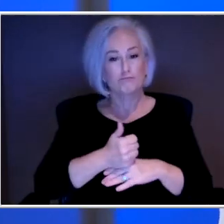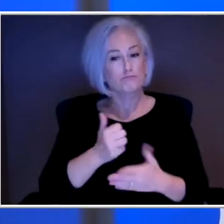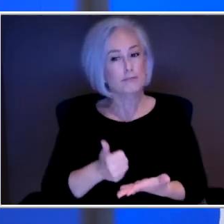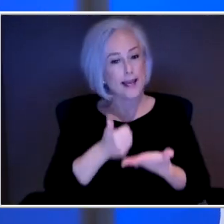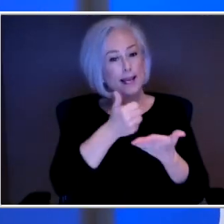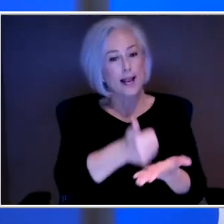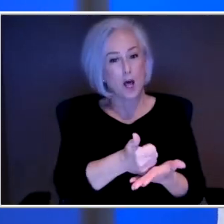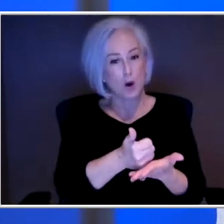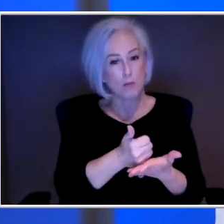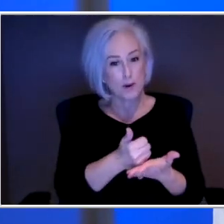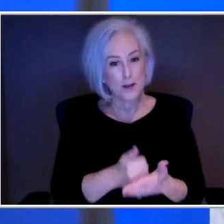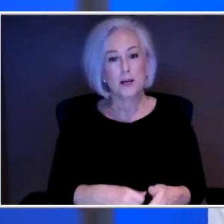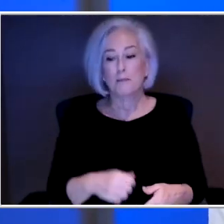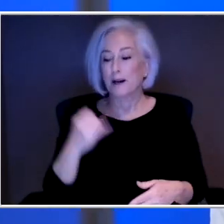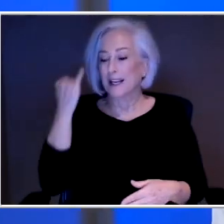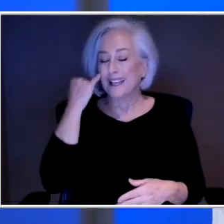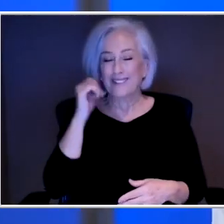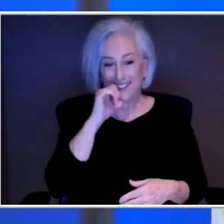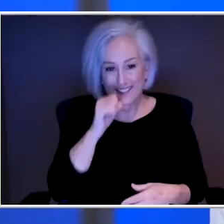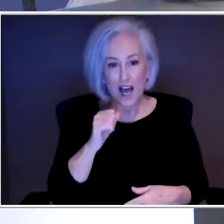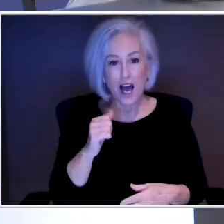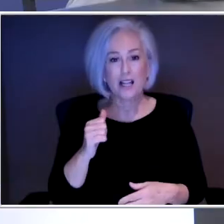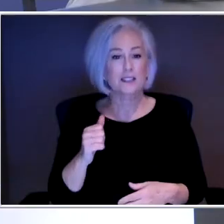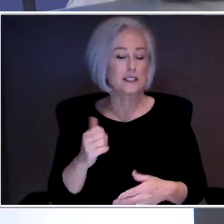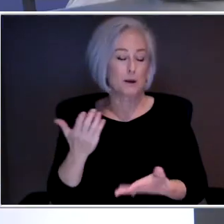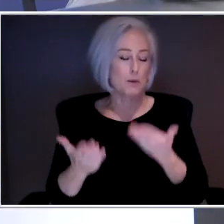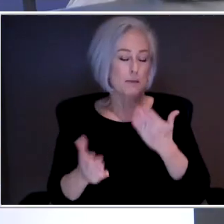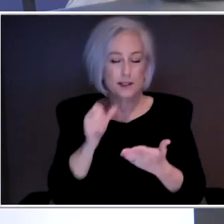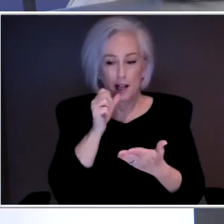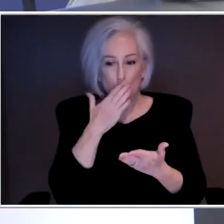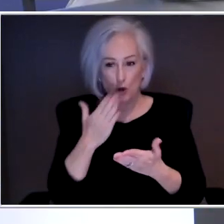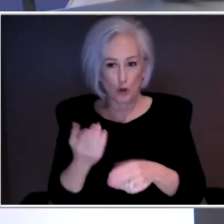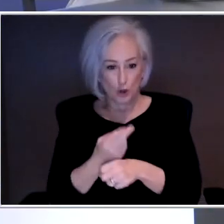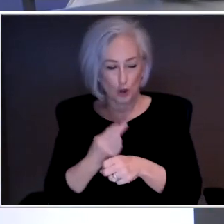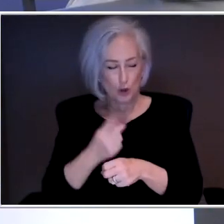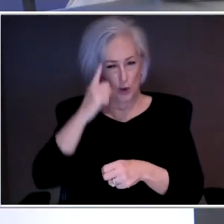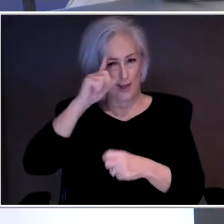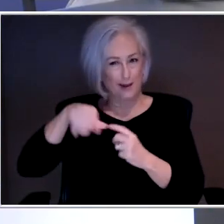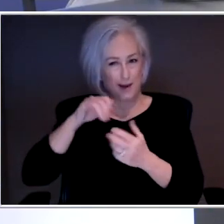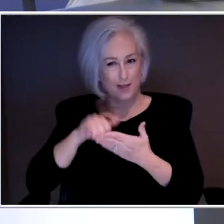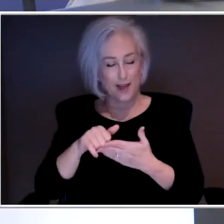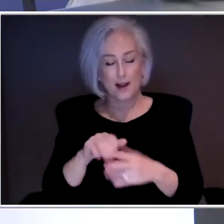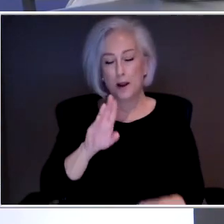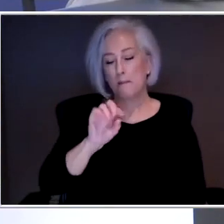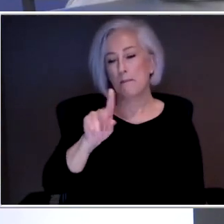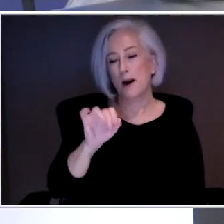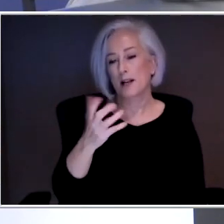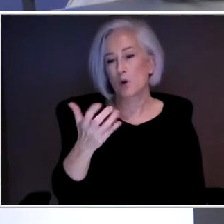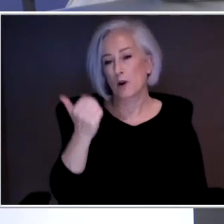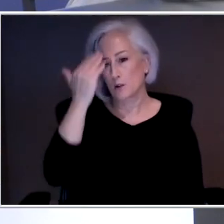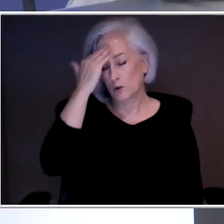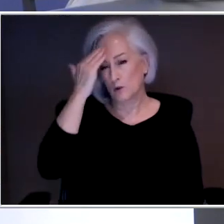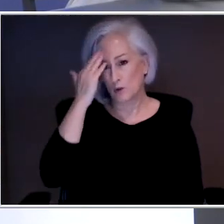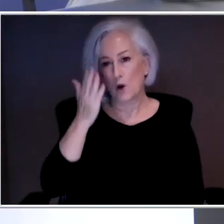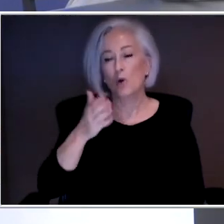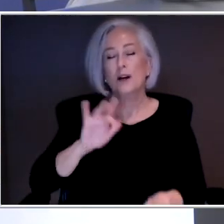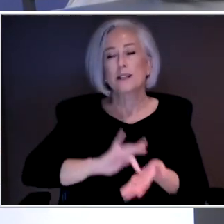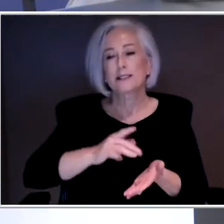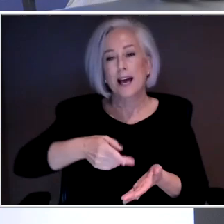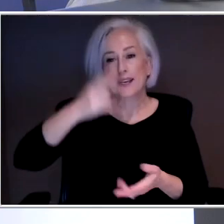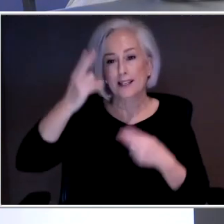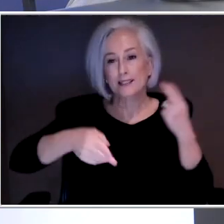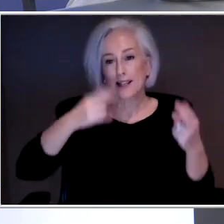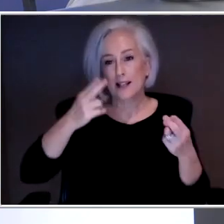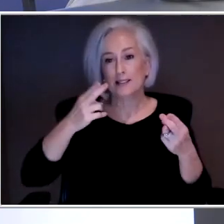abusable. And so you want to be very thoughtful about that. And that's what I want to just get to Bonnie's question. Bonnie wants to know if psychedelics can ever trigger a bigger mental